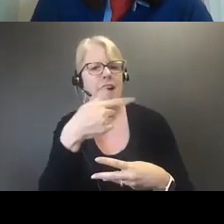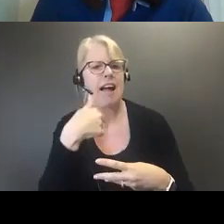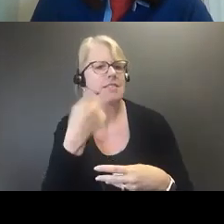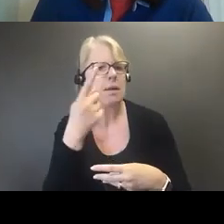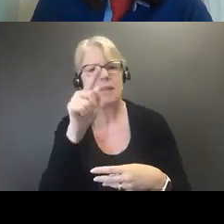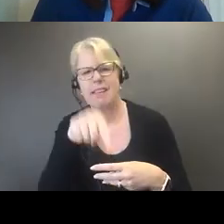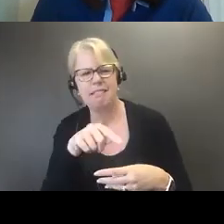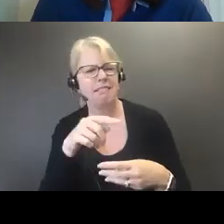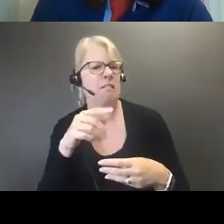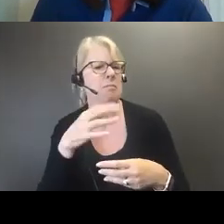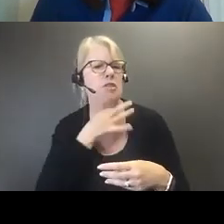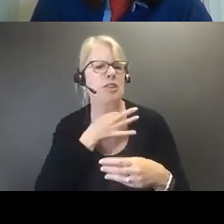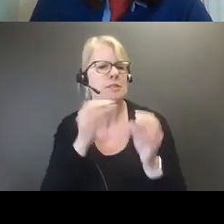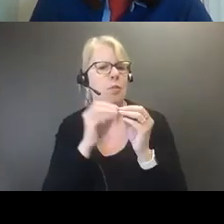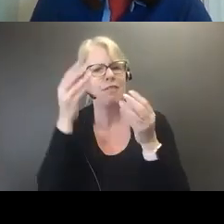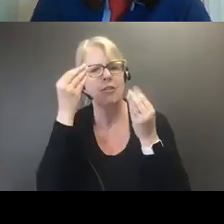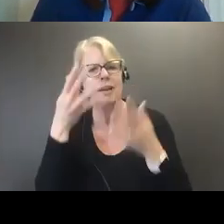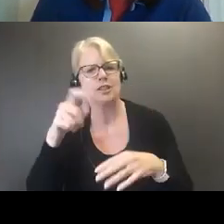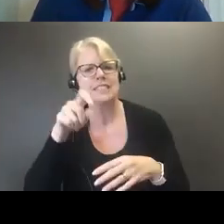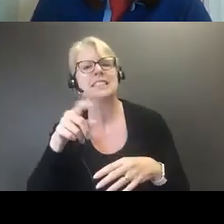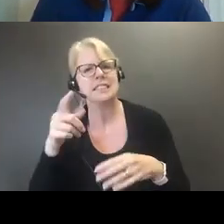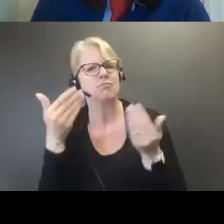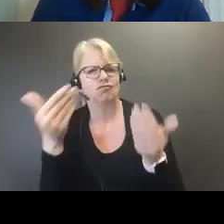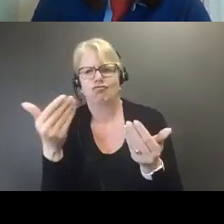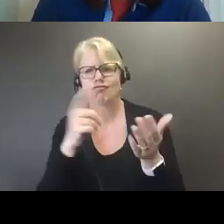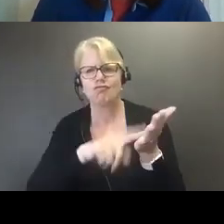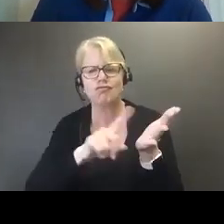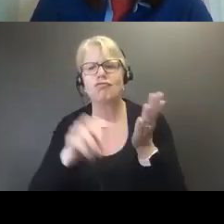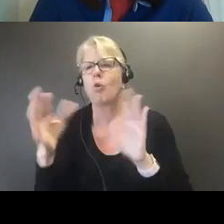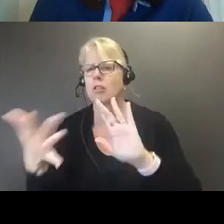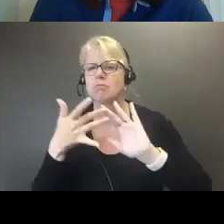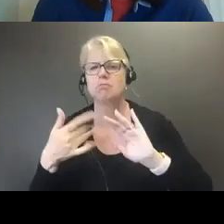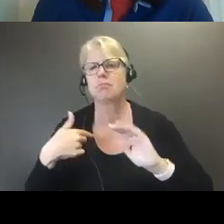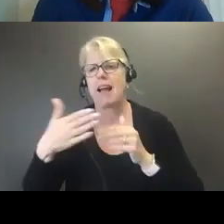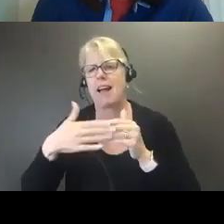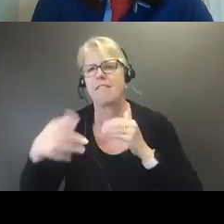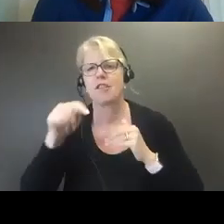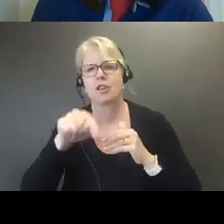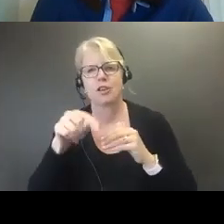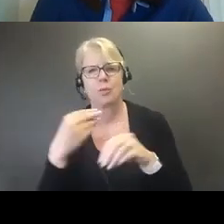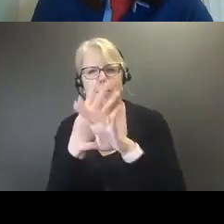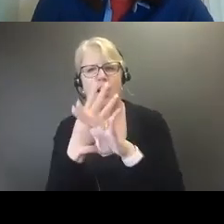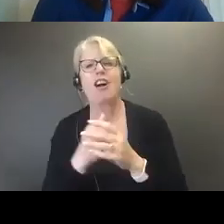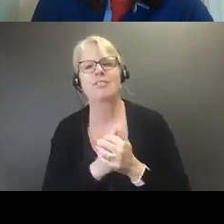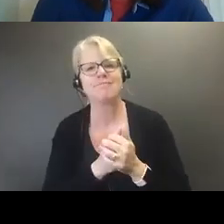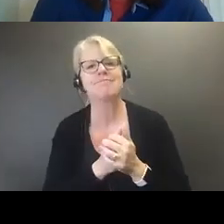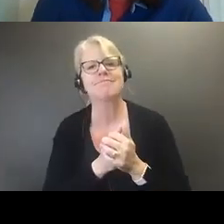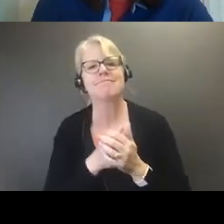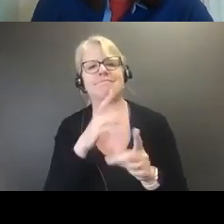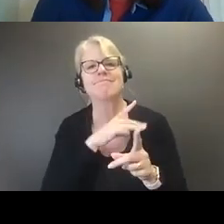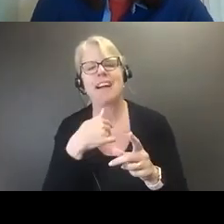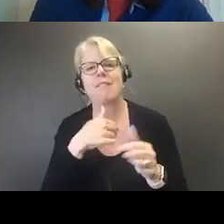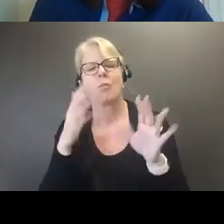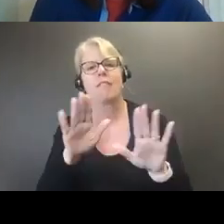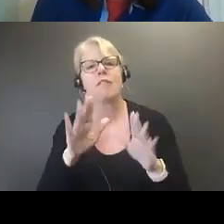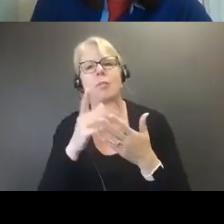questions about, please feel free to kind of look into it more, or reach out to me after this webinar. There's some great programs out there,